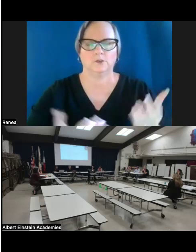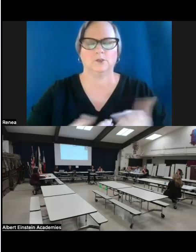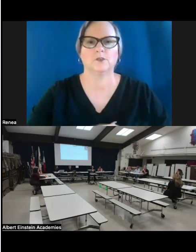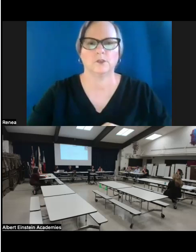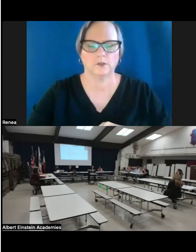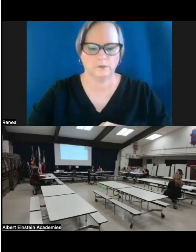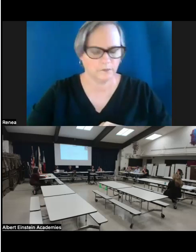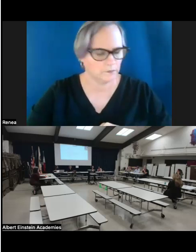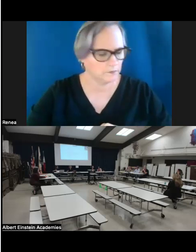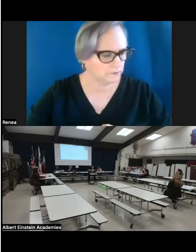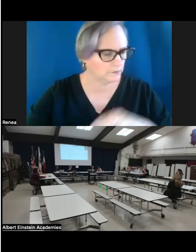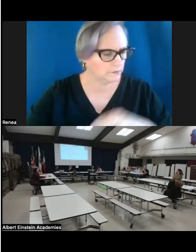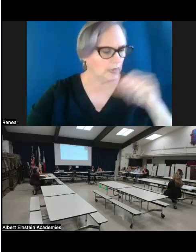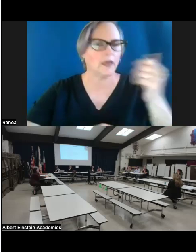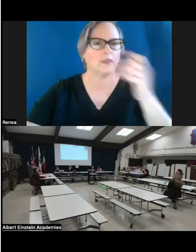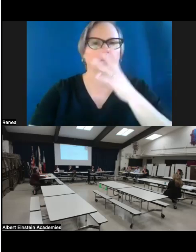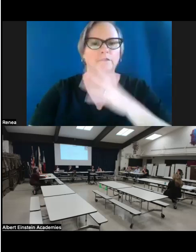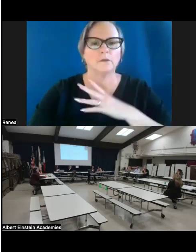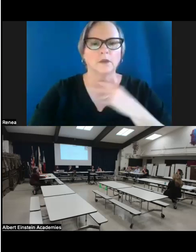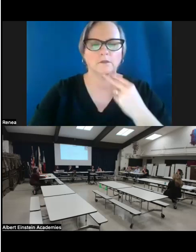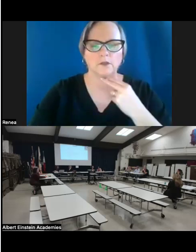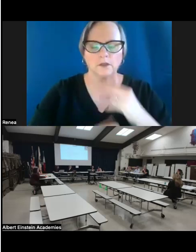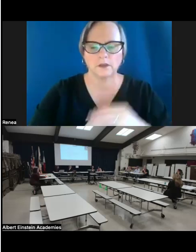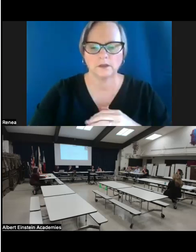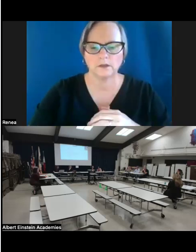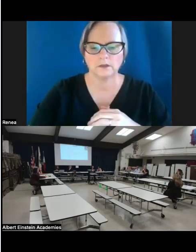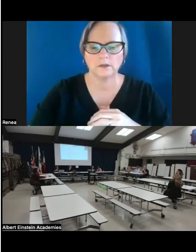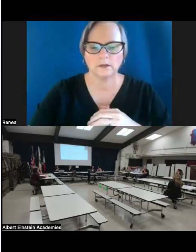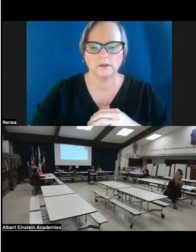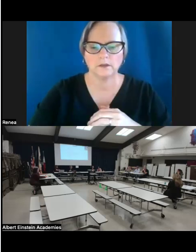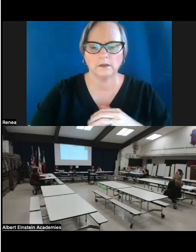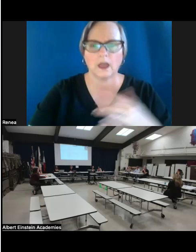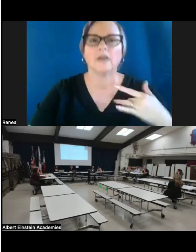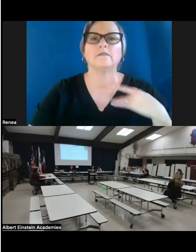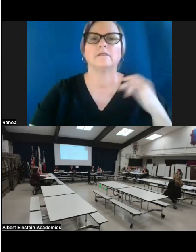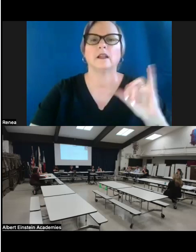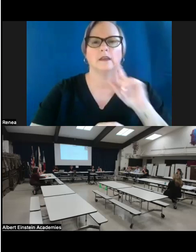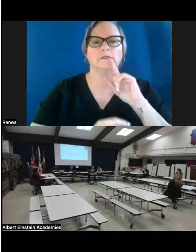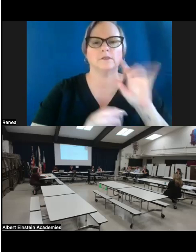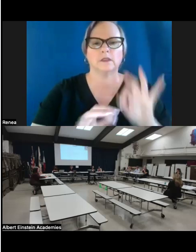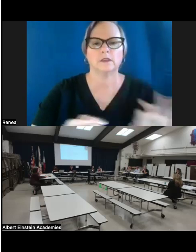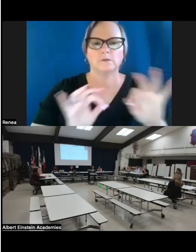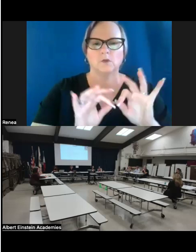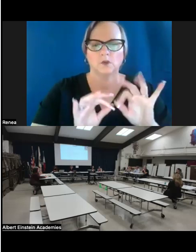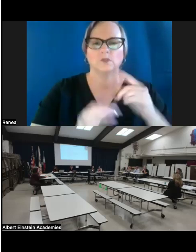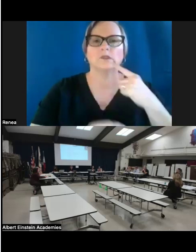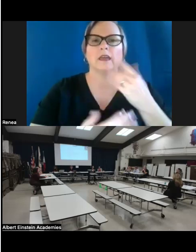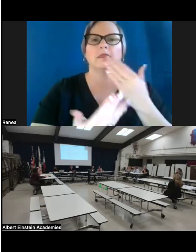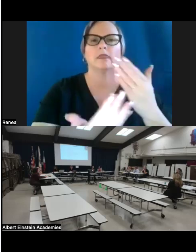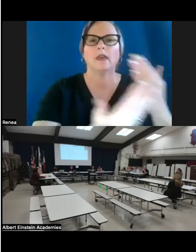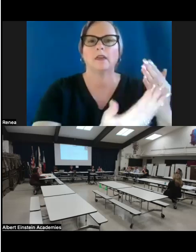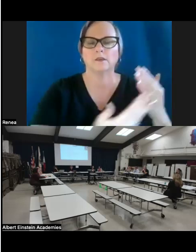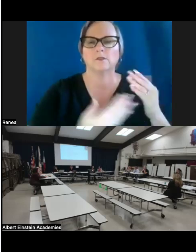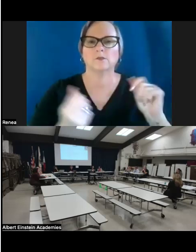I wanted to be mindful of the time, but I also feel like it's really important to speak. So I just want to say thank you to all of you,